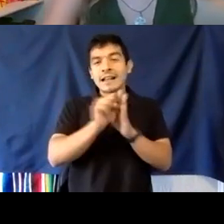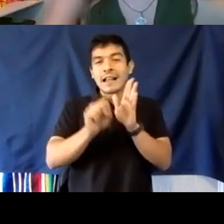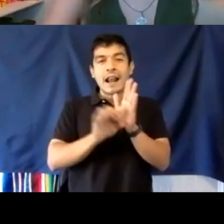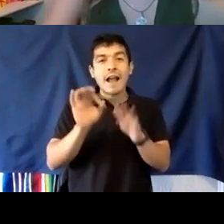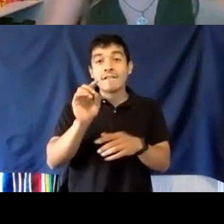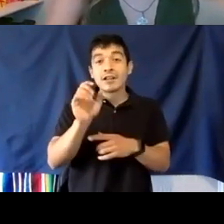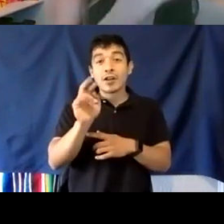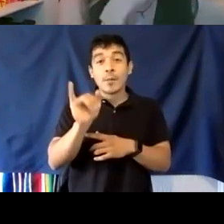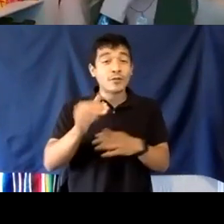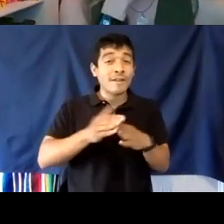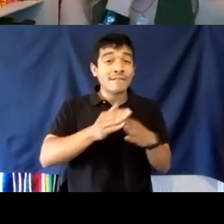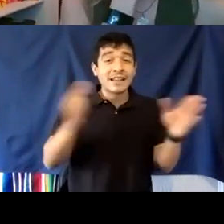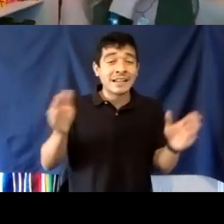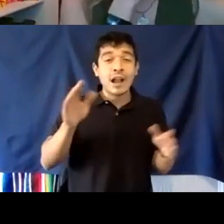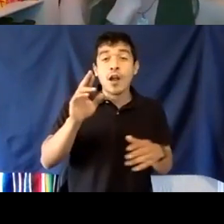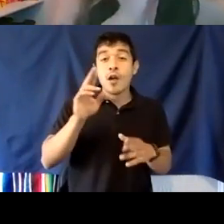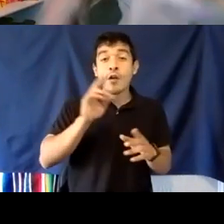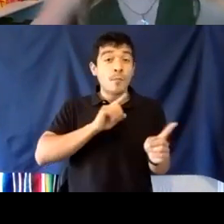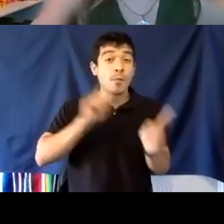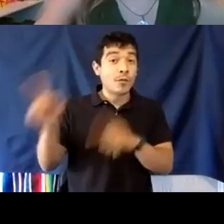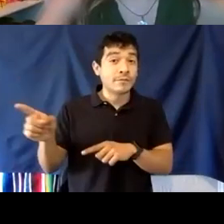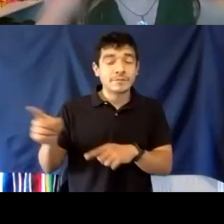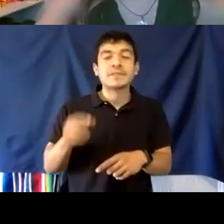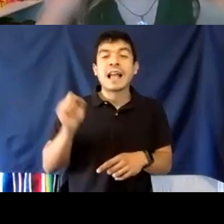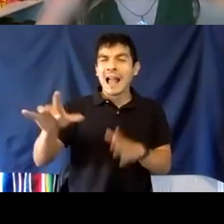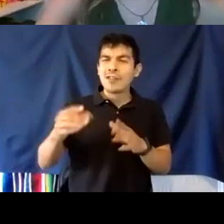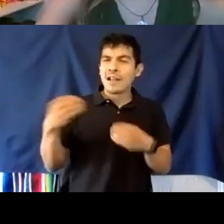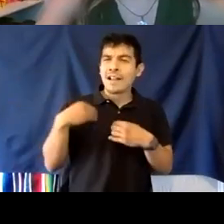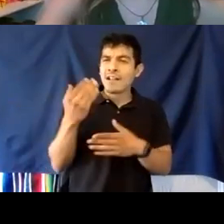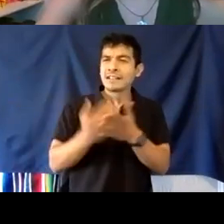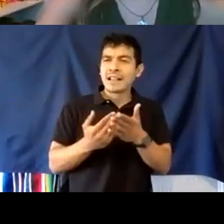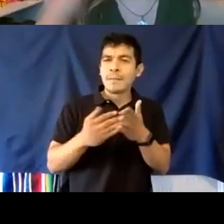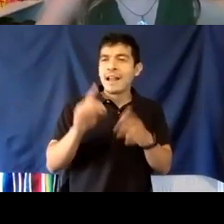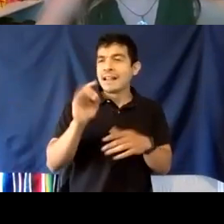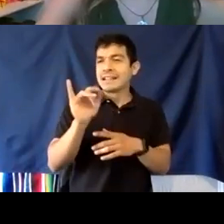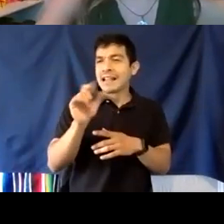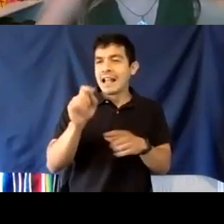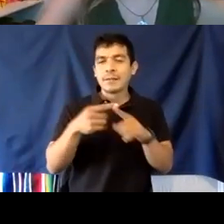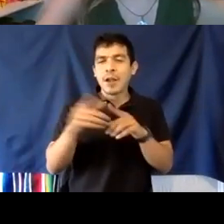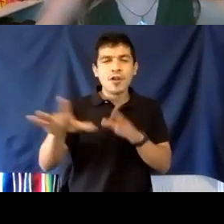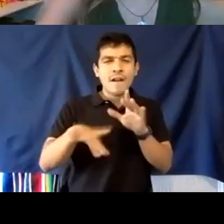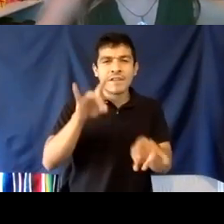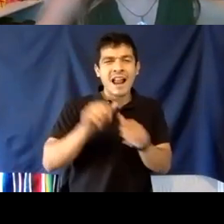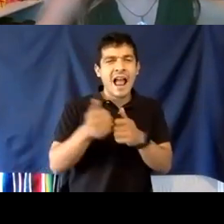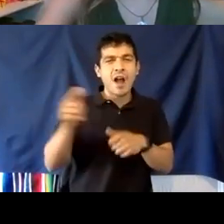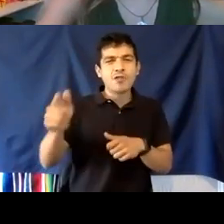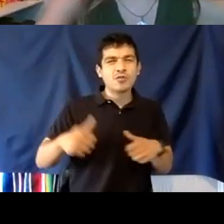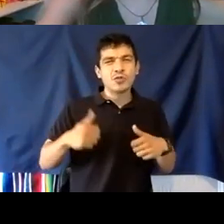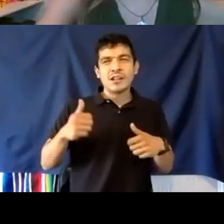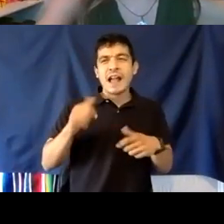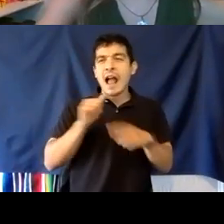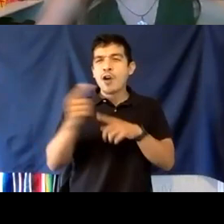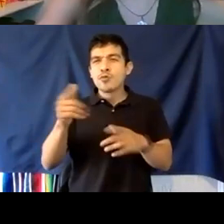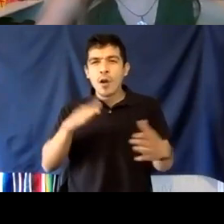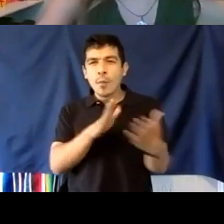And can you give us some top findings as well as some details about how you approached it and how you addressed some of these larger thornier questions around